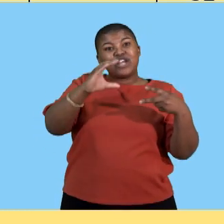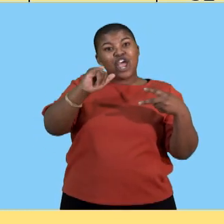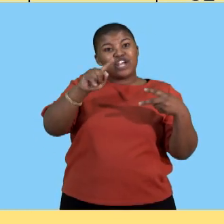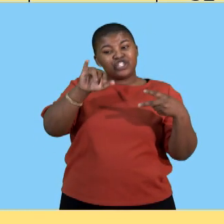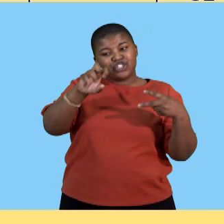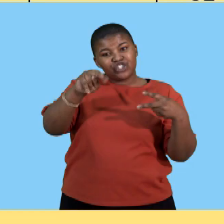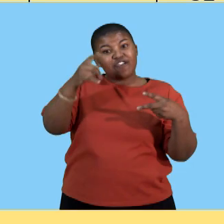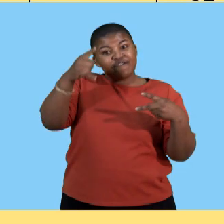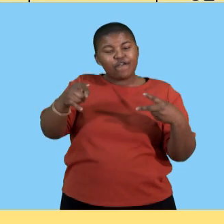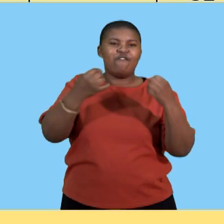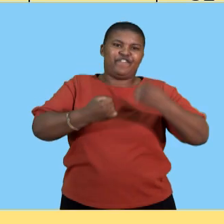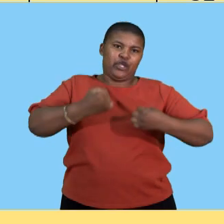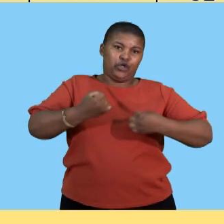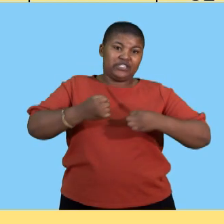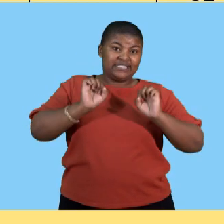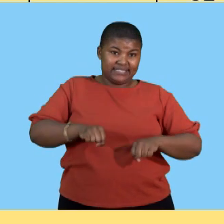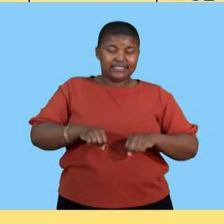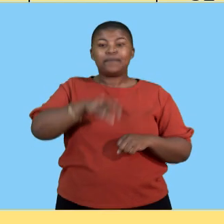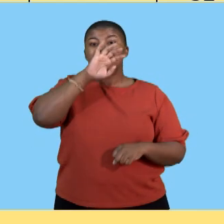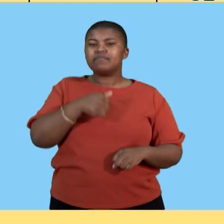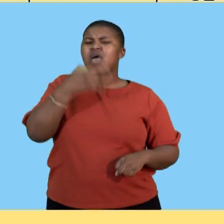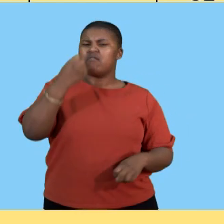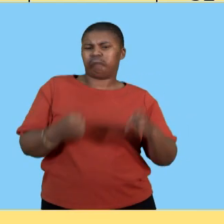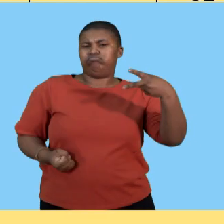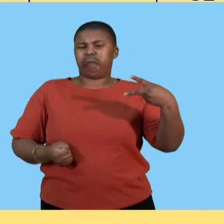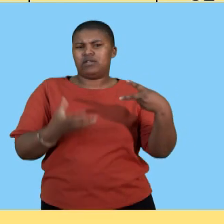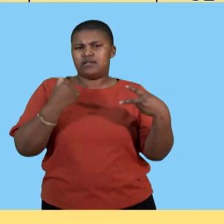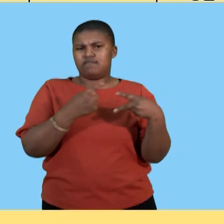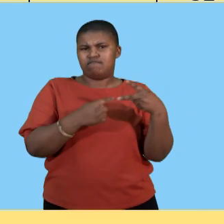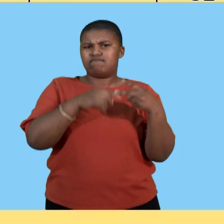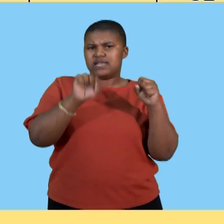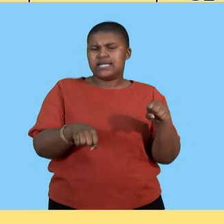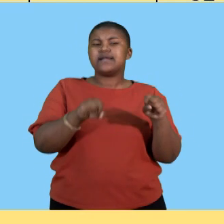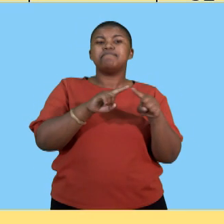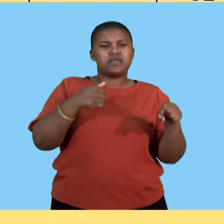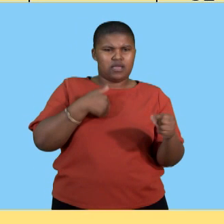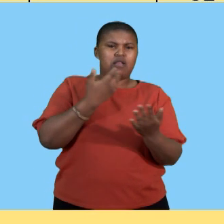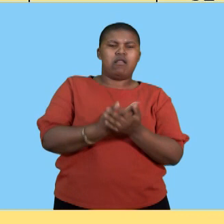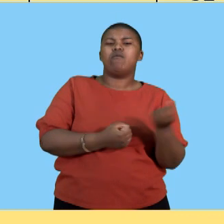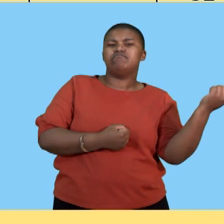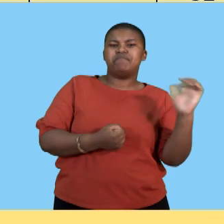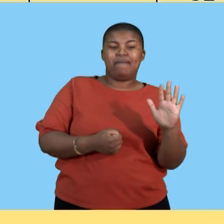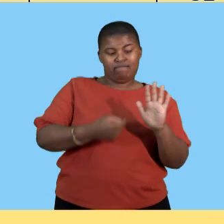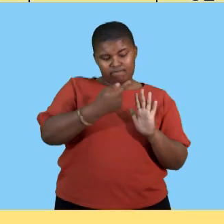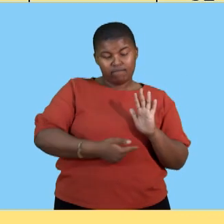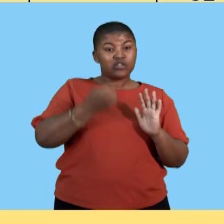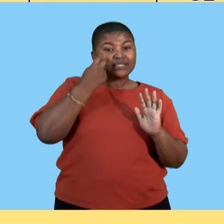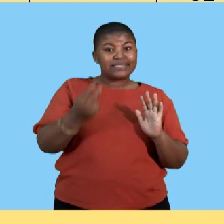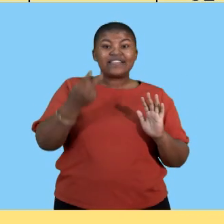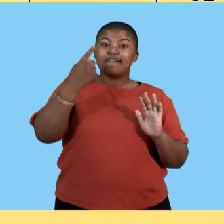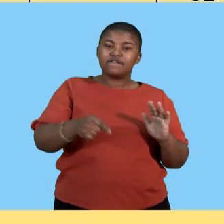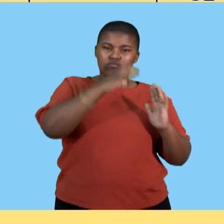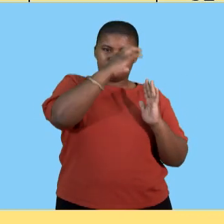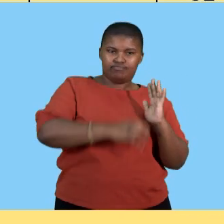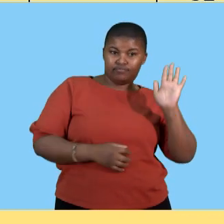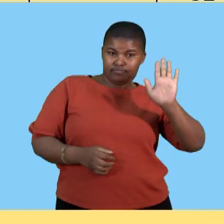vehicles. When I have these amounts, then I can show them now on my statement of